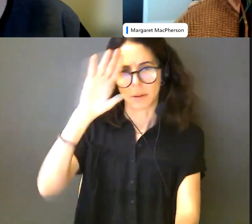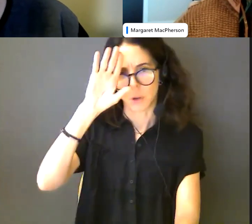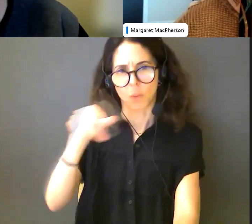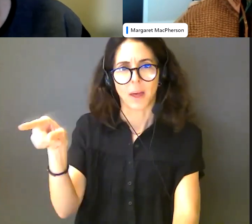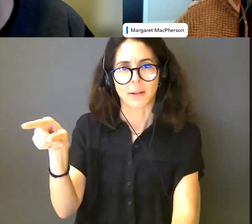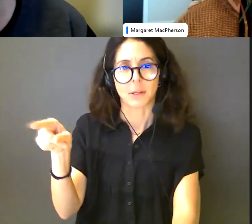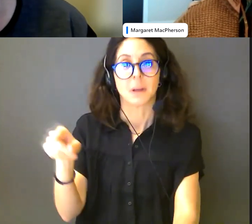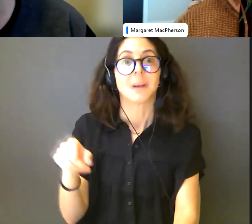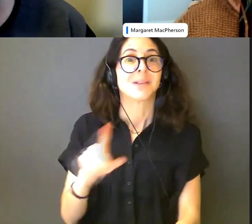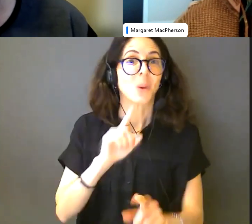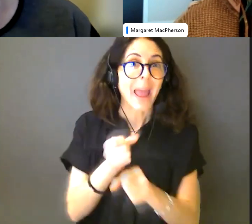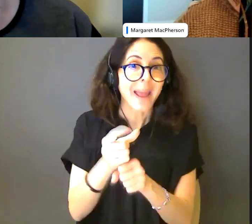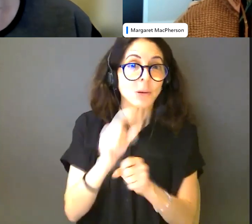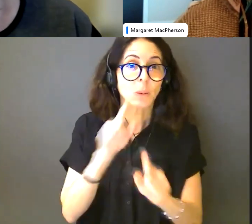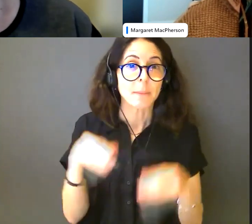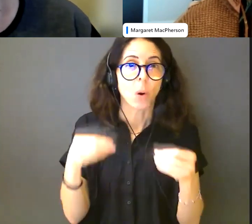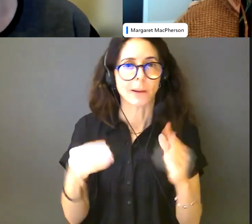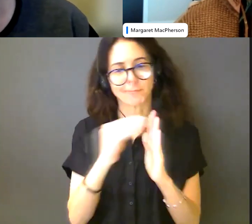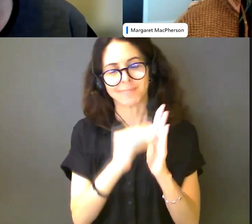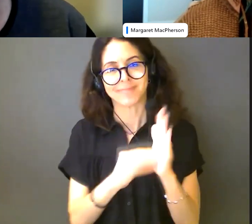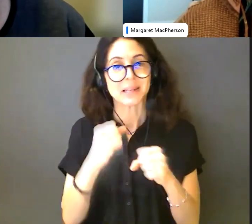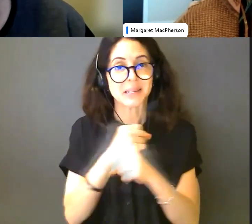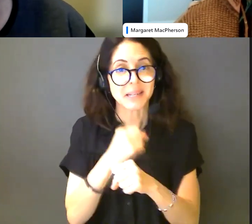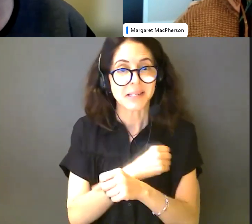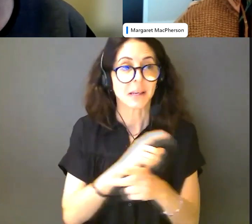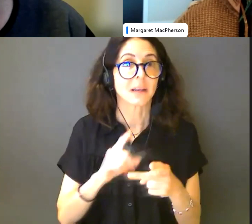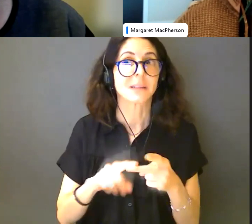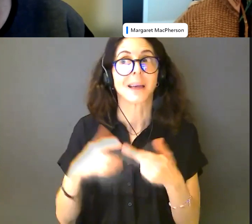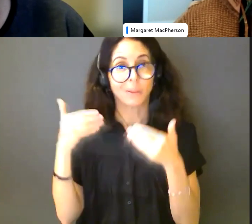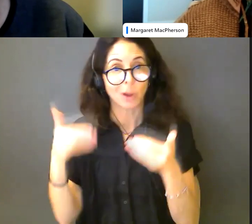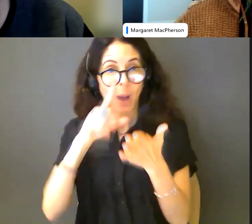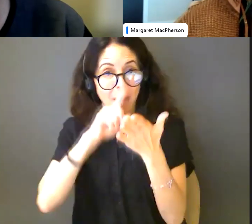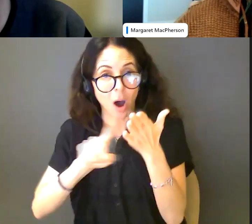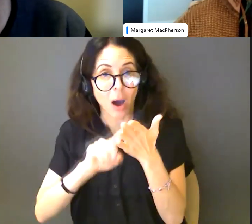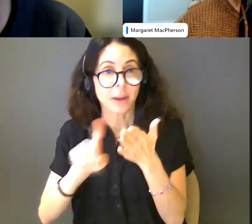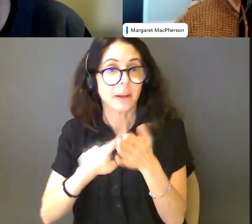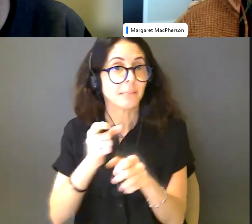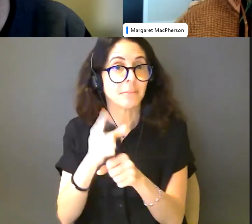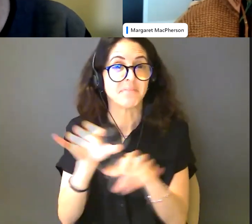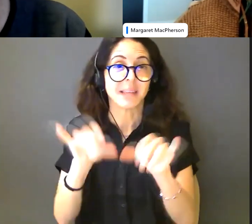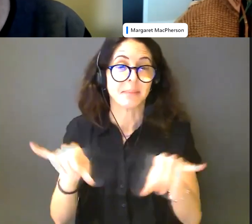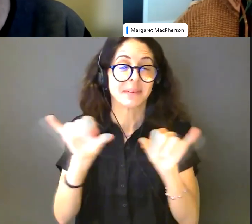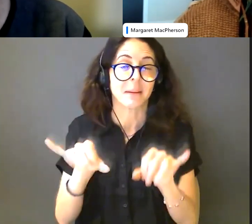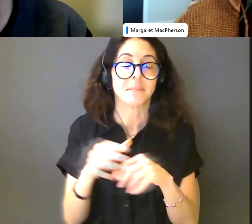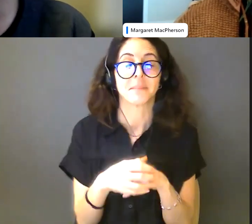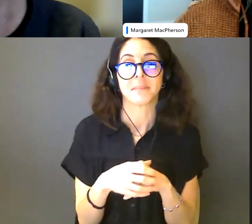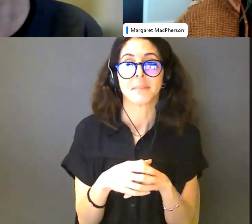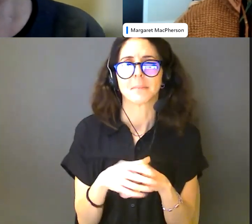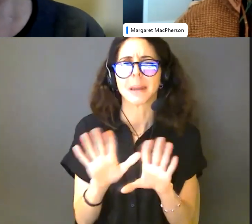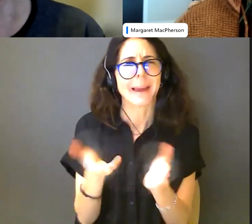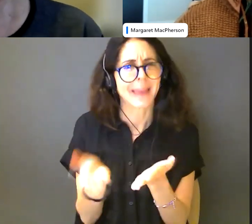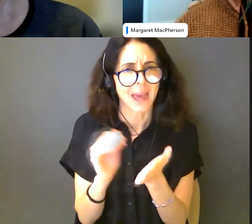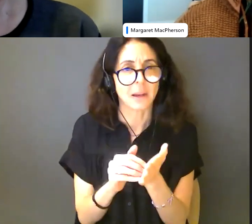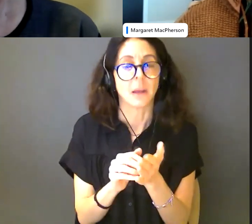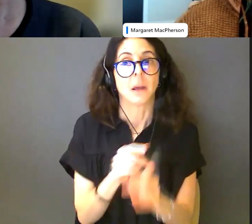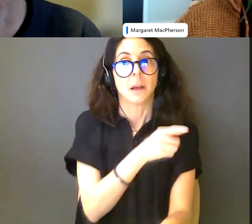annual reporting. And we have, annual audits and all those kinds of things. But it's up to the communities